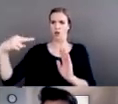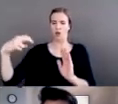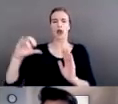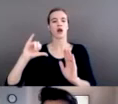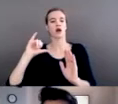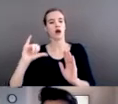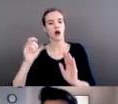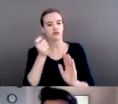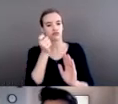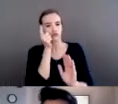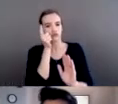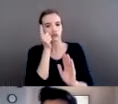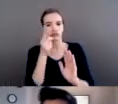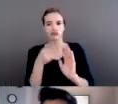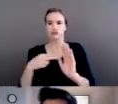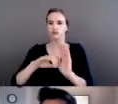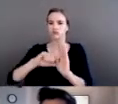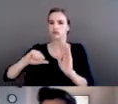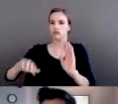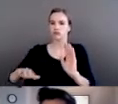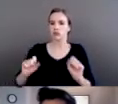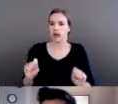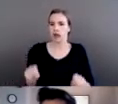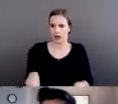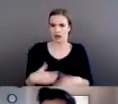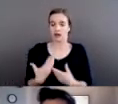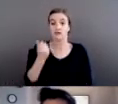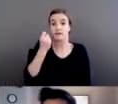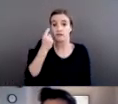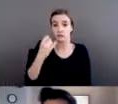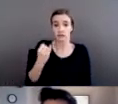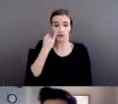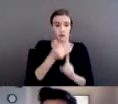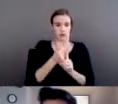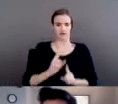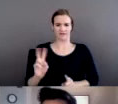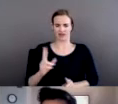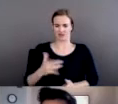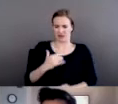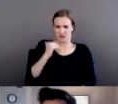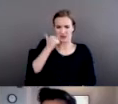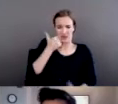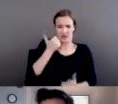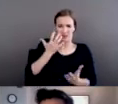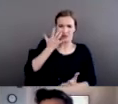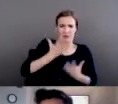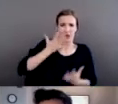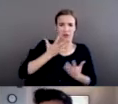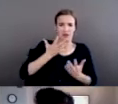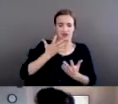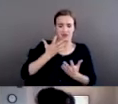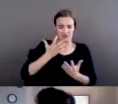With being a victim, you have this sense of shame or embarrassment, but if you can talk about it, it can take away